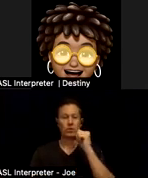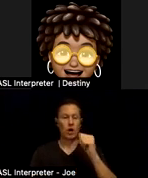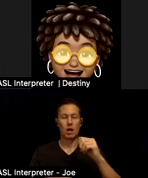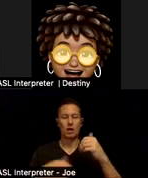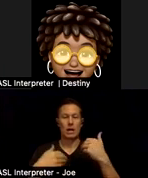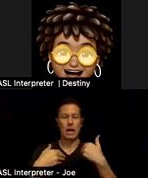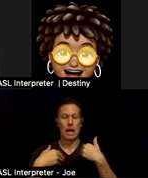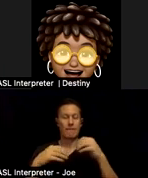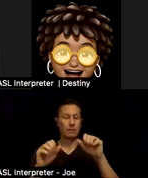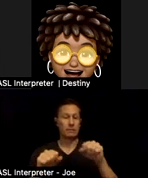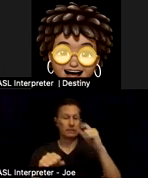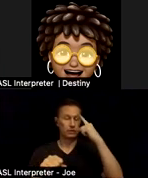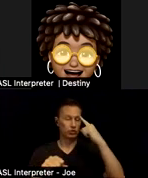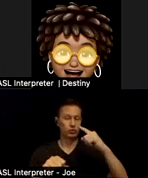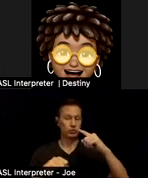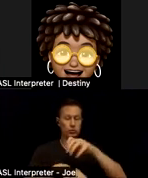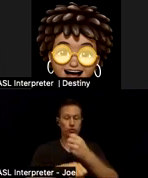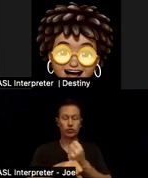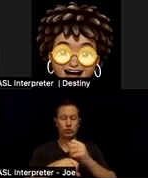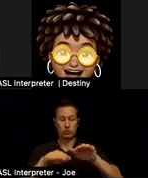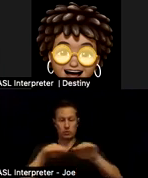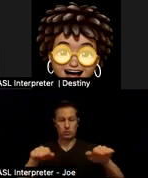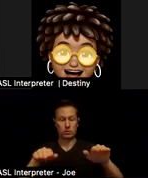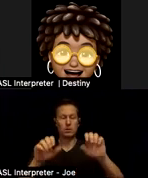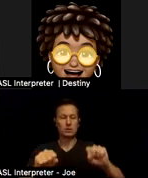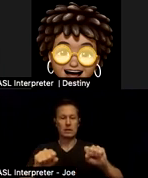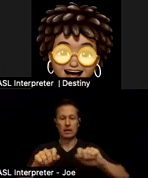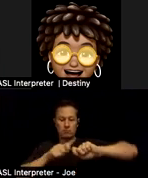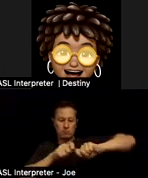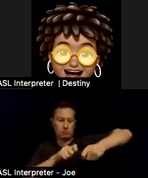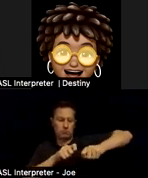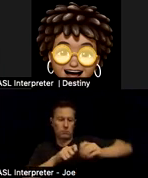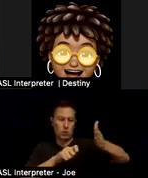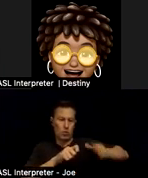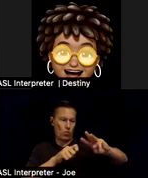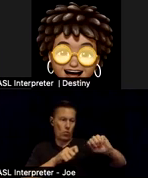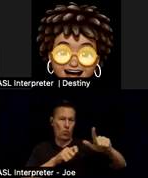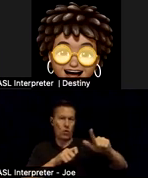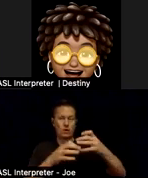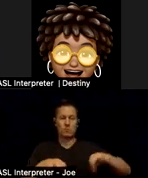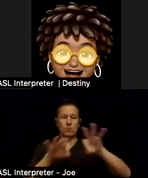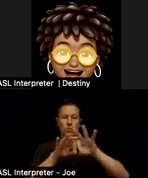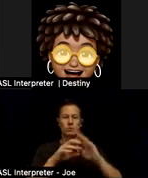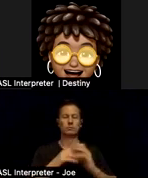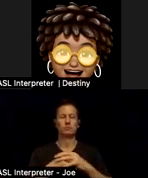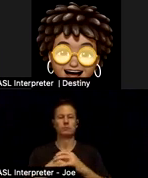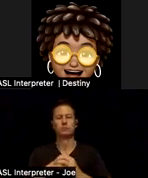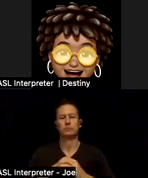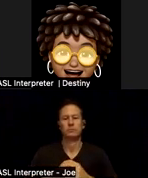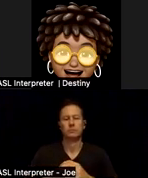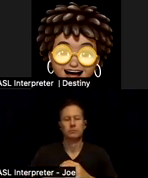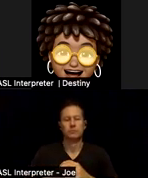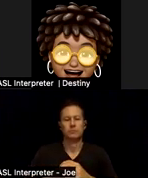the credenza, you can mount it to the wall. That's going to be very important as well. All right, if you come over here,